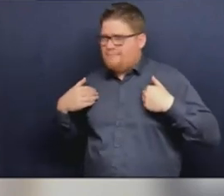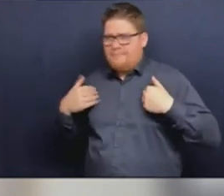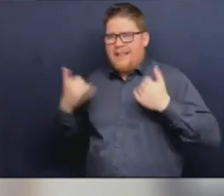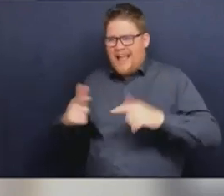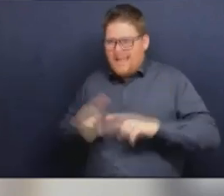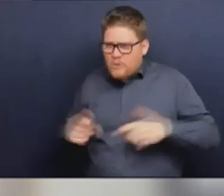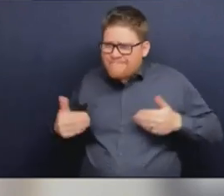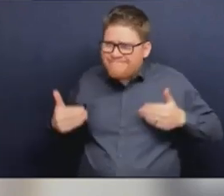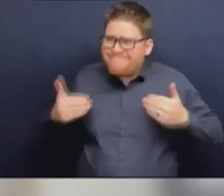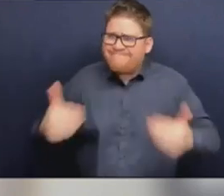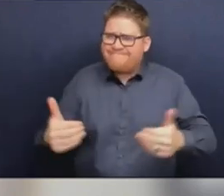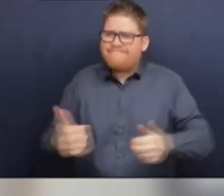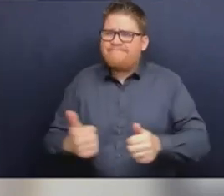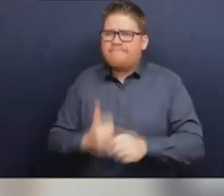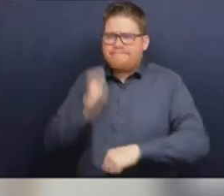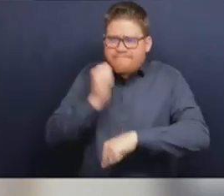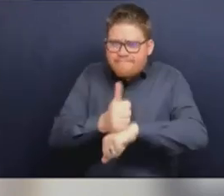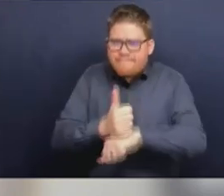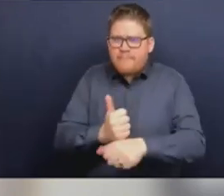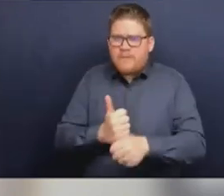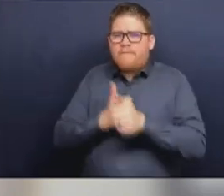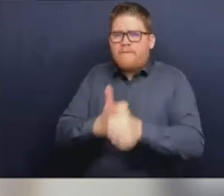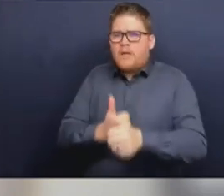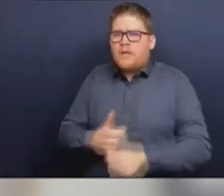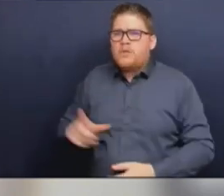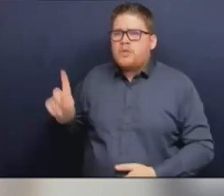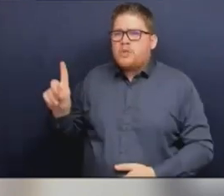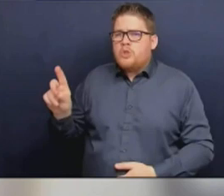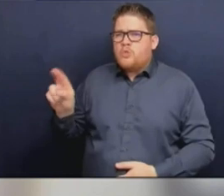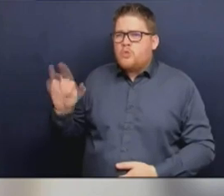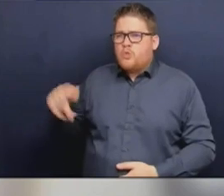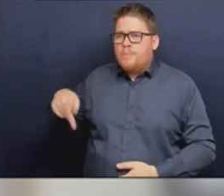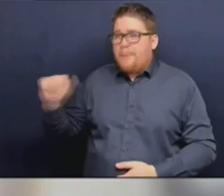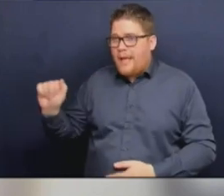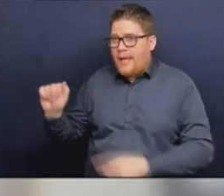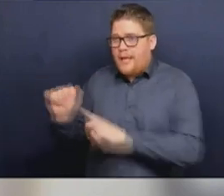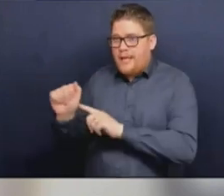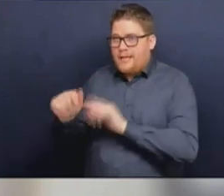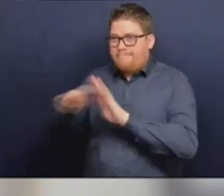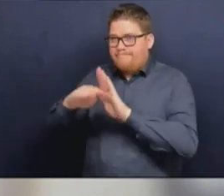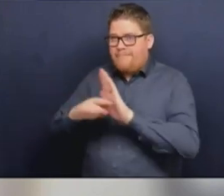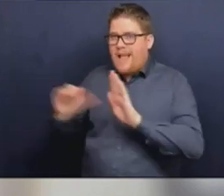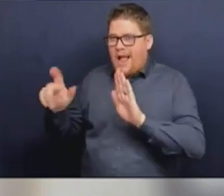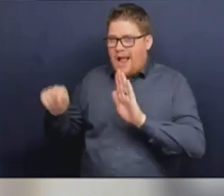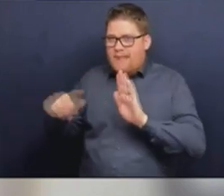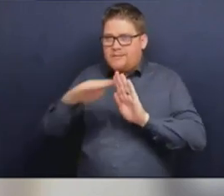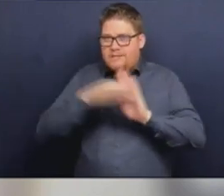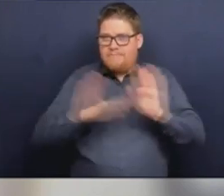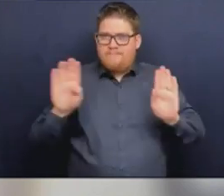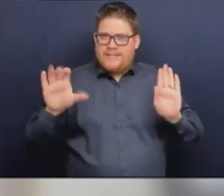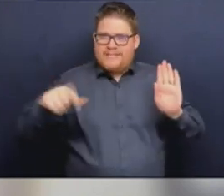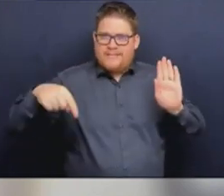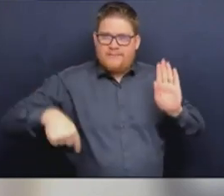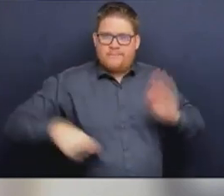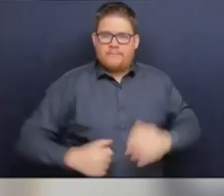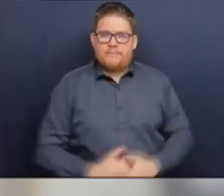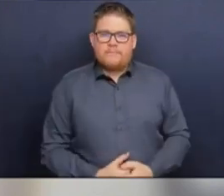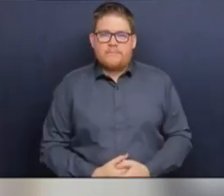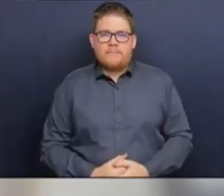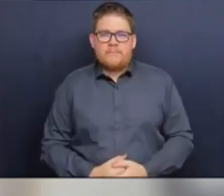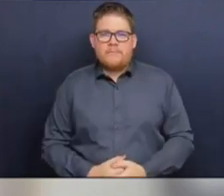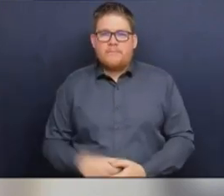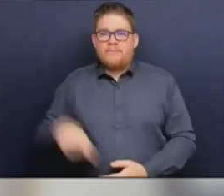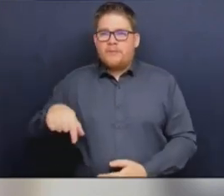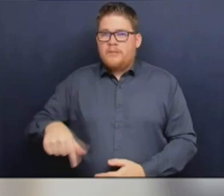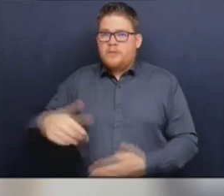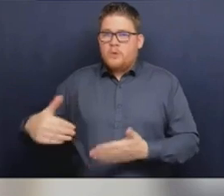The legislation intends to reduce systemic racism by enabling the collection, use, and disclosure of information